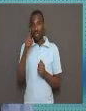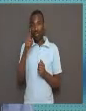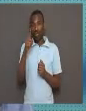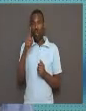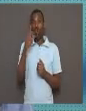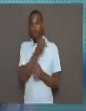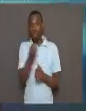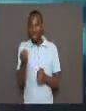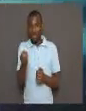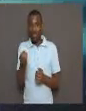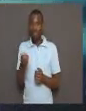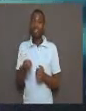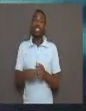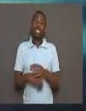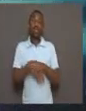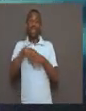float.